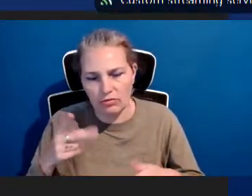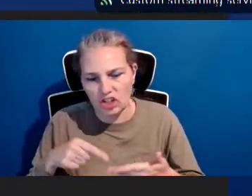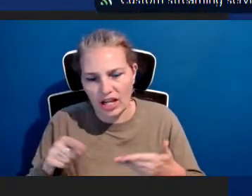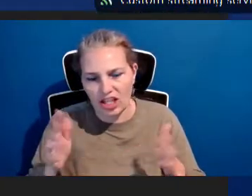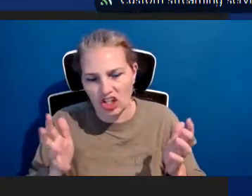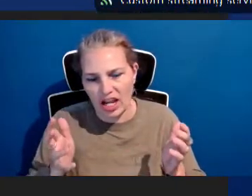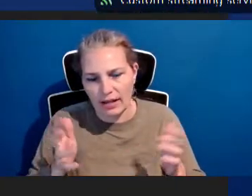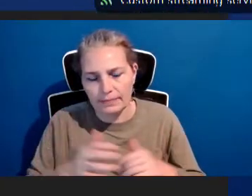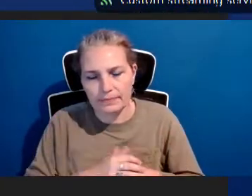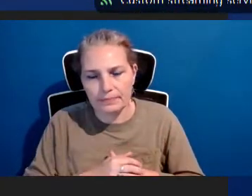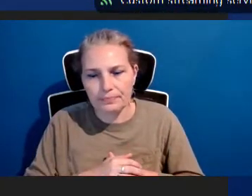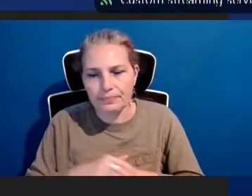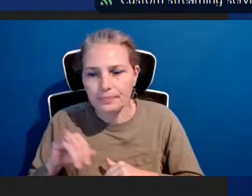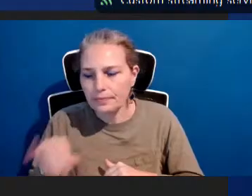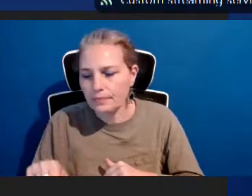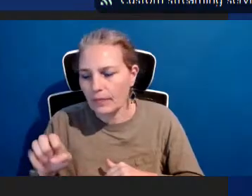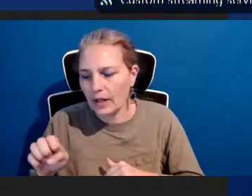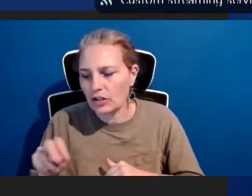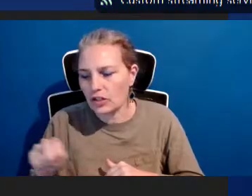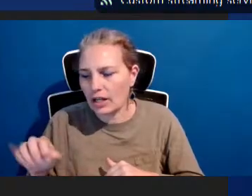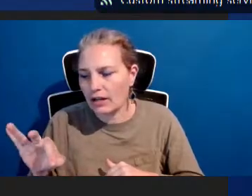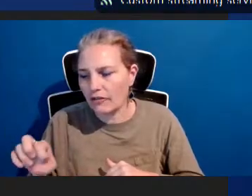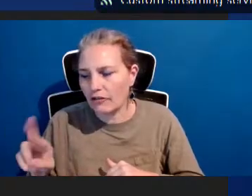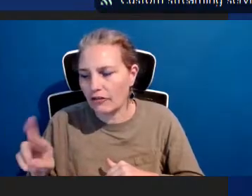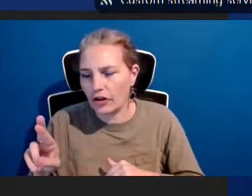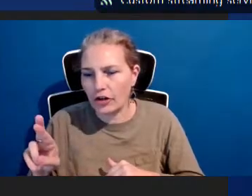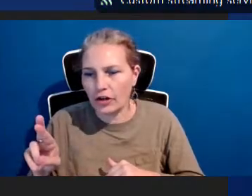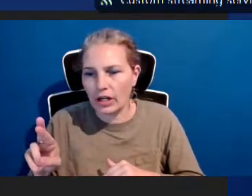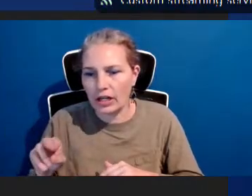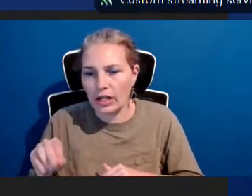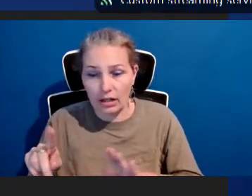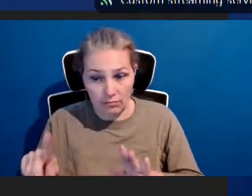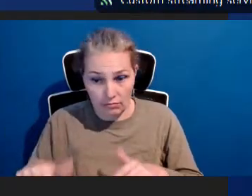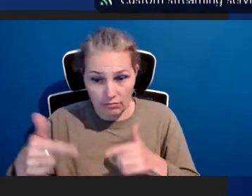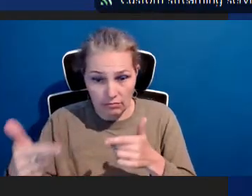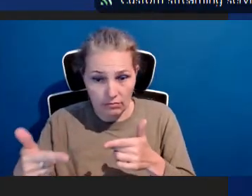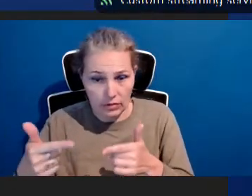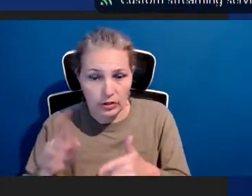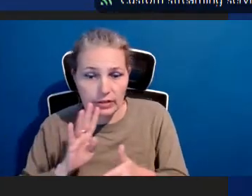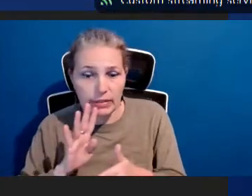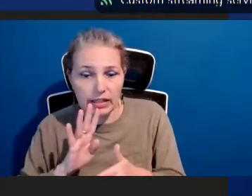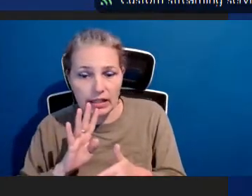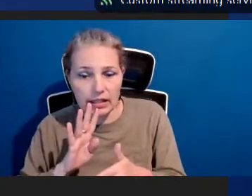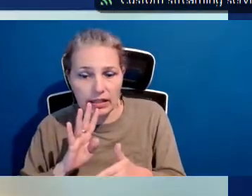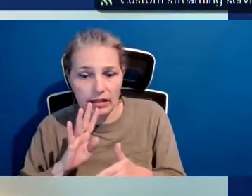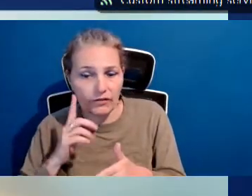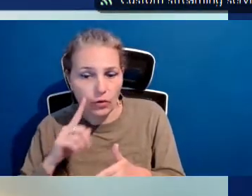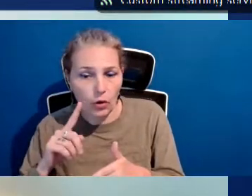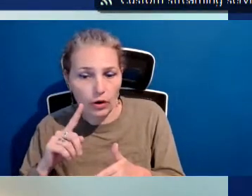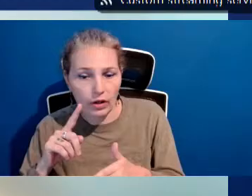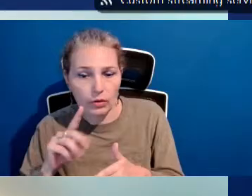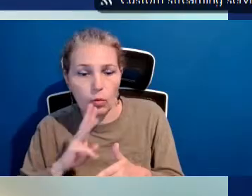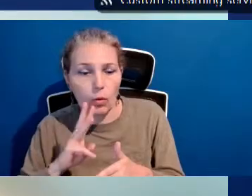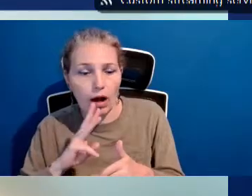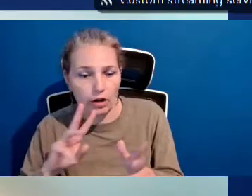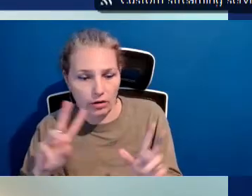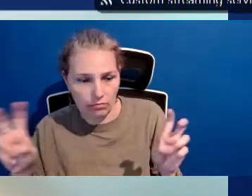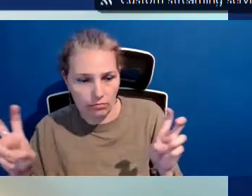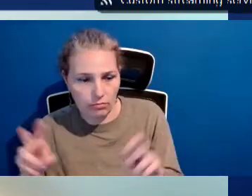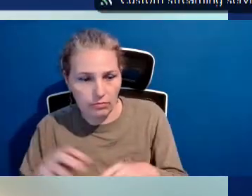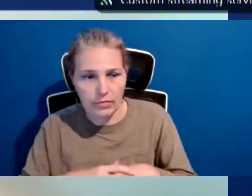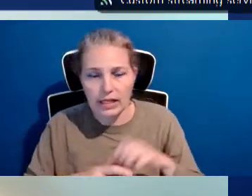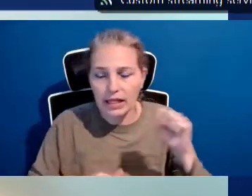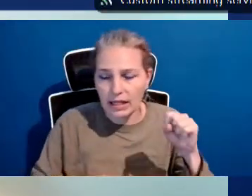Thank you, Dave. And Jennifer, I see that your camera is on. I'm assuming you will be speaking for water. Yes, so the requirements